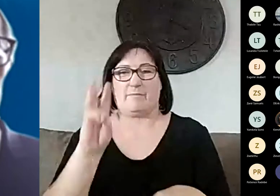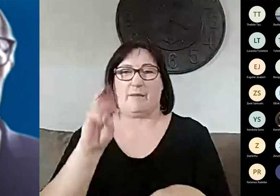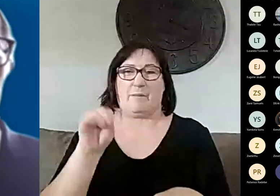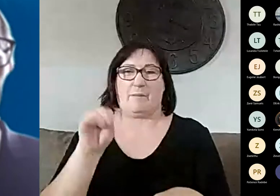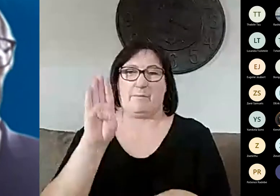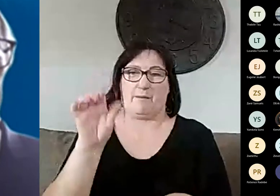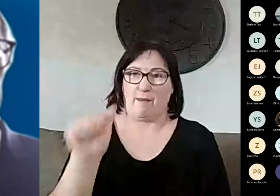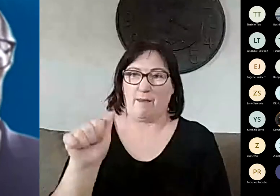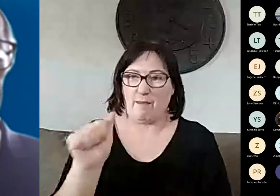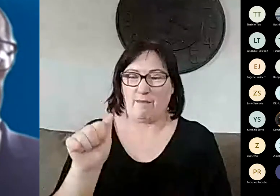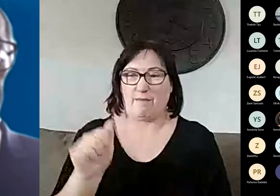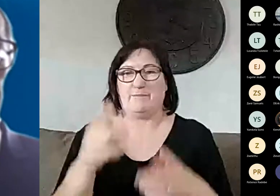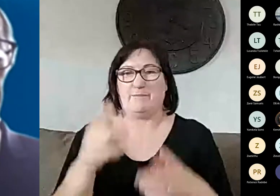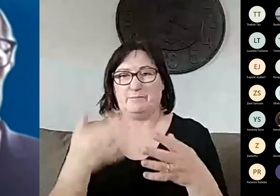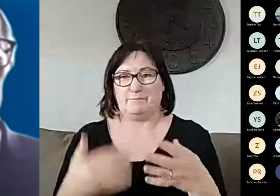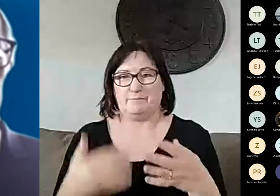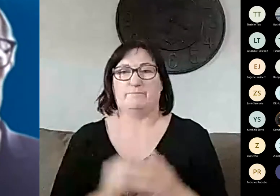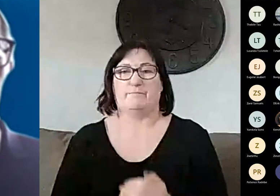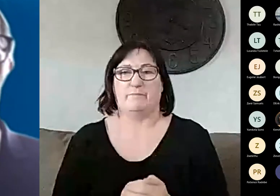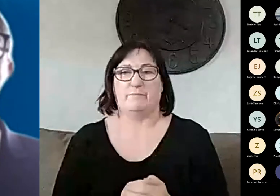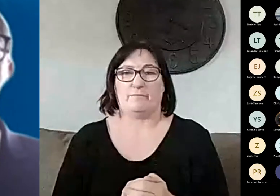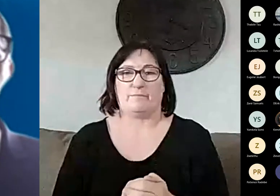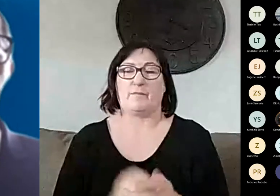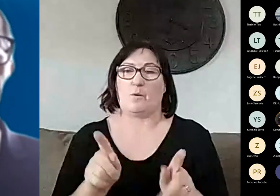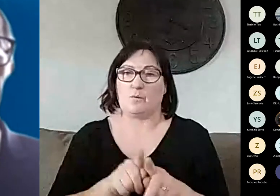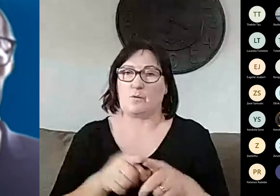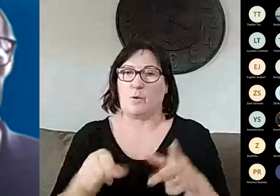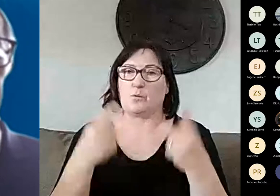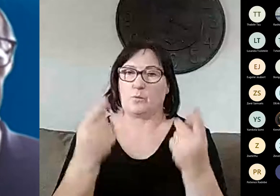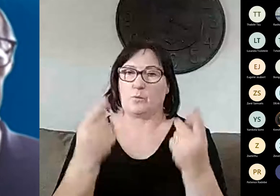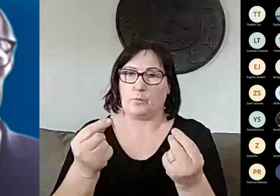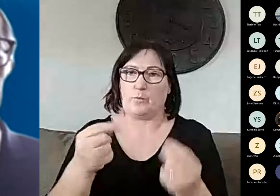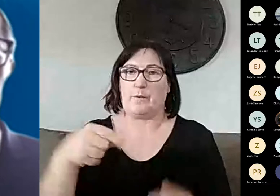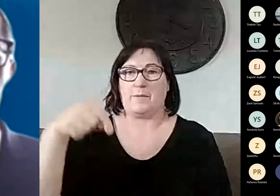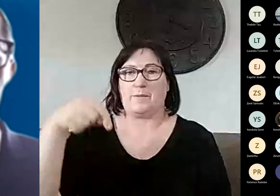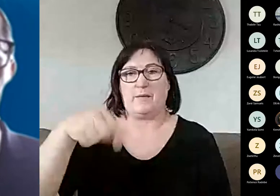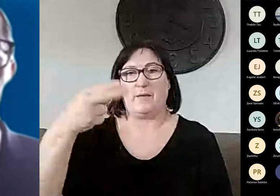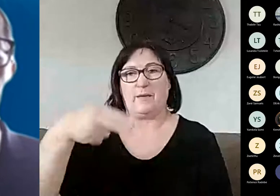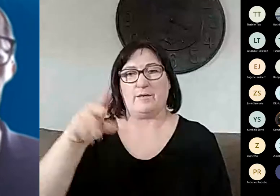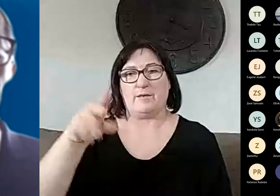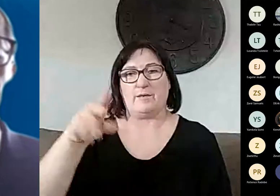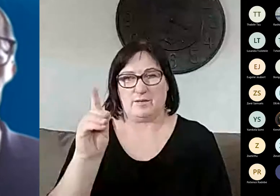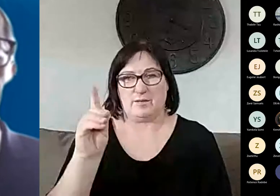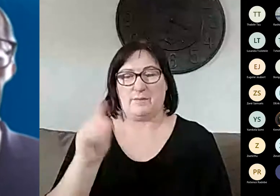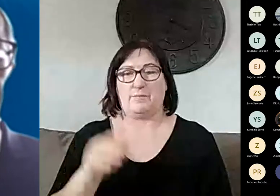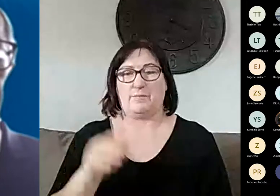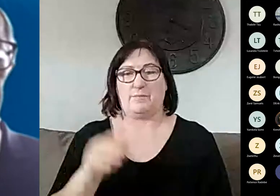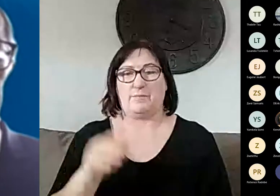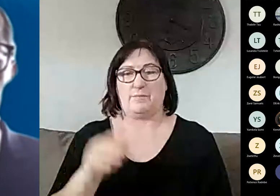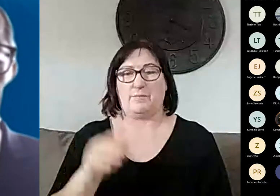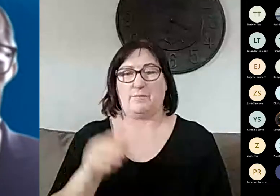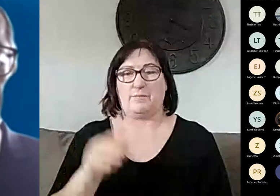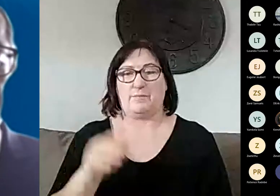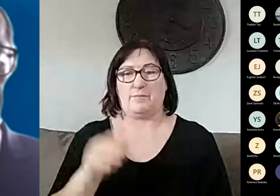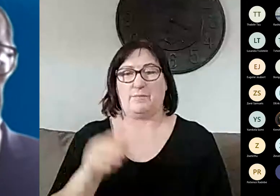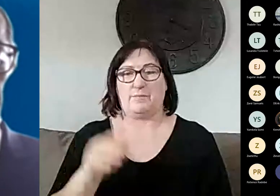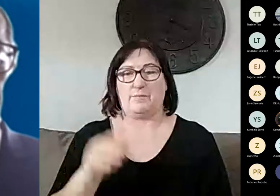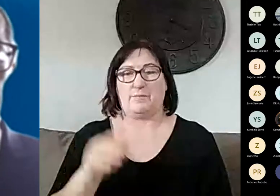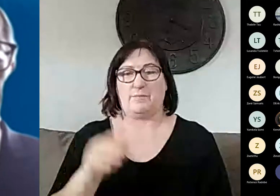recently embarked on a PhD, focusing on how leaders make strategic decisions in crisis